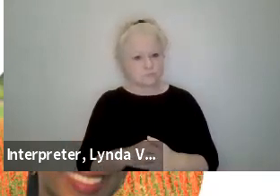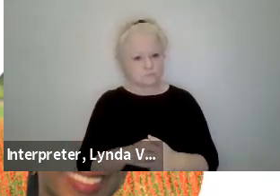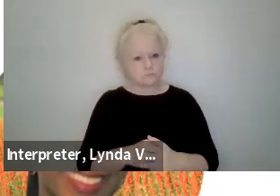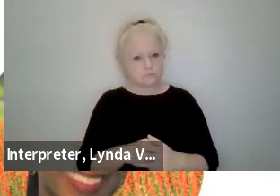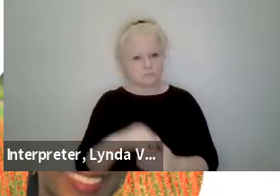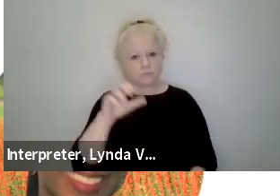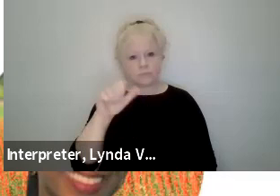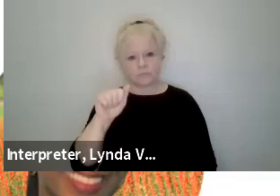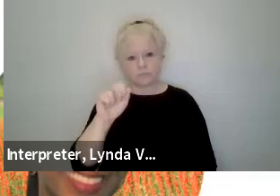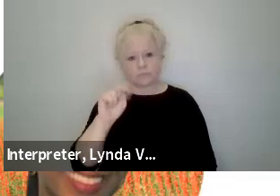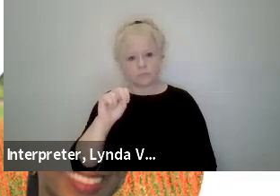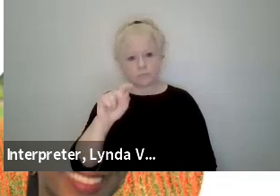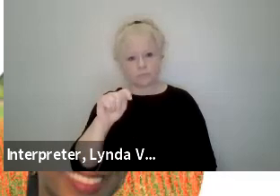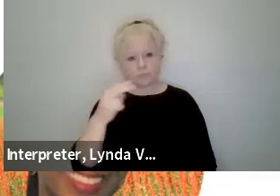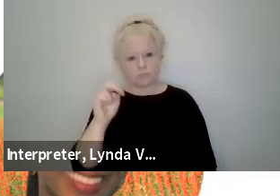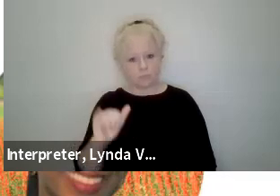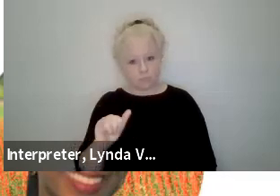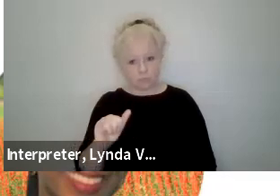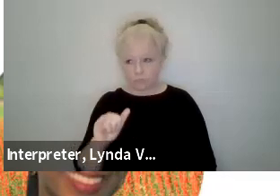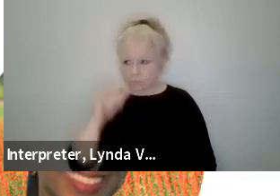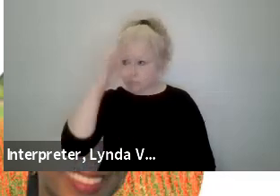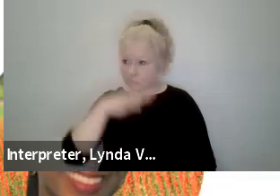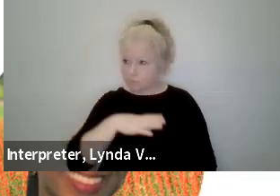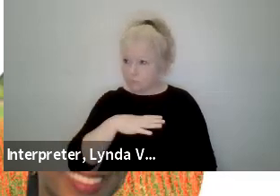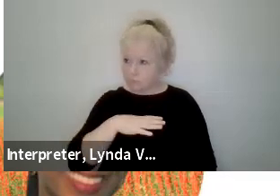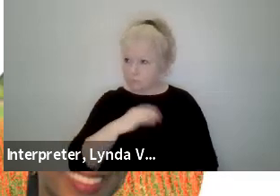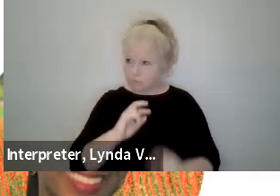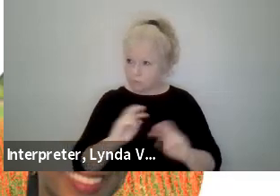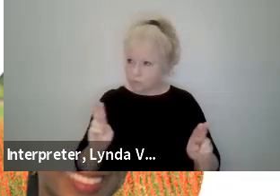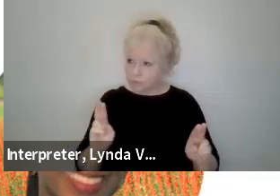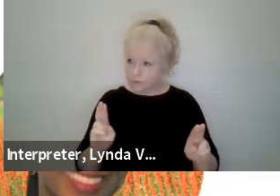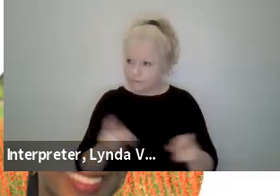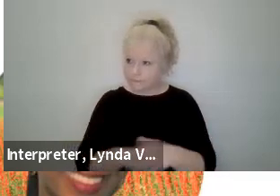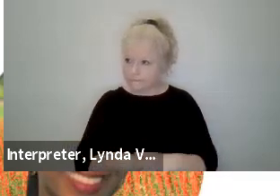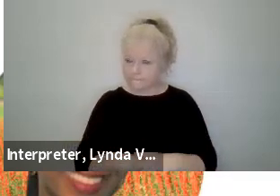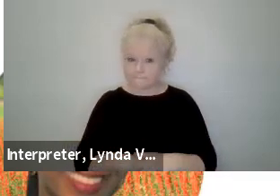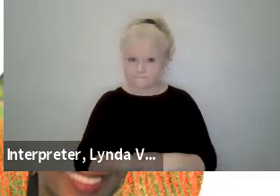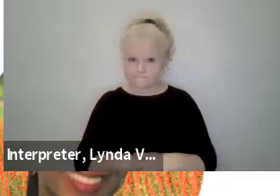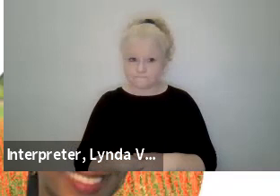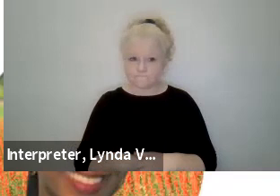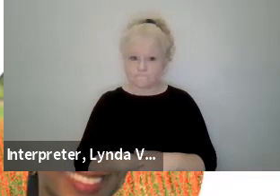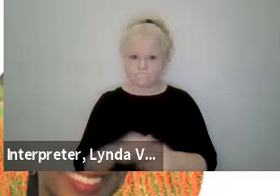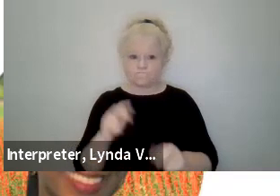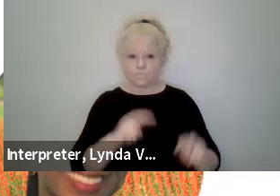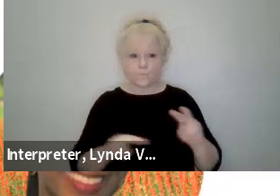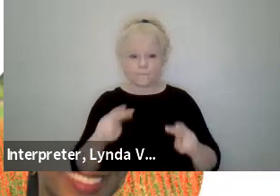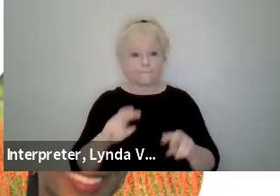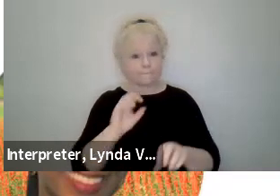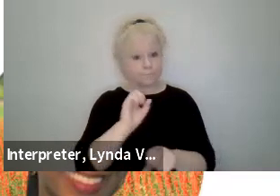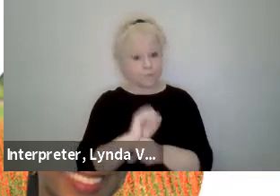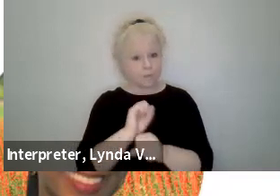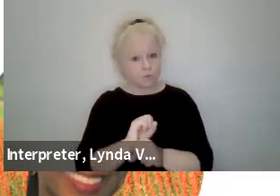in just a moment here. Anthony, are you there? He's going to give us some insight on employer engagement and investment. He's